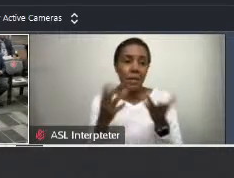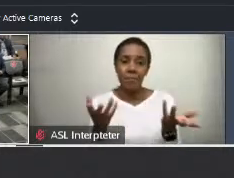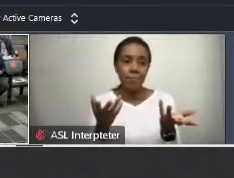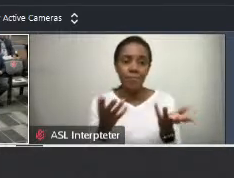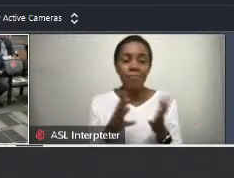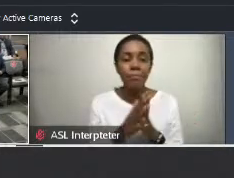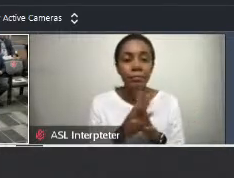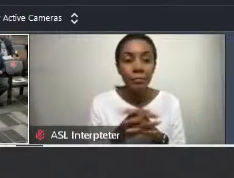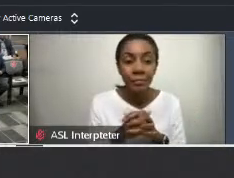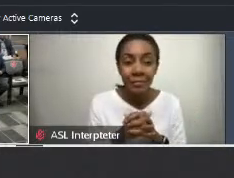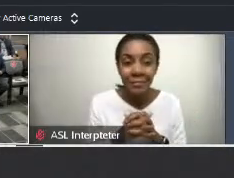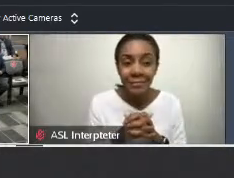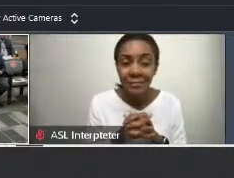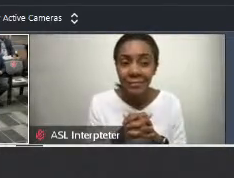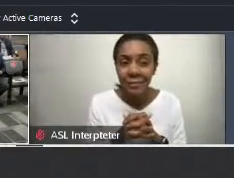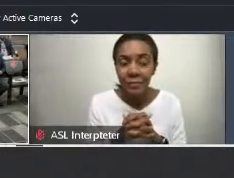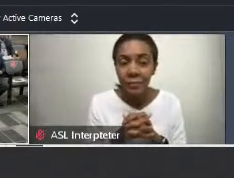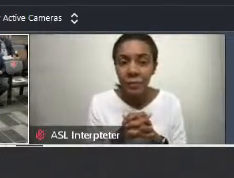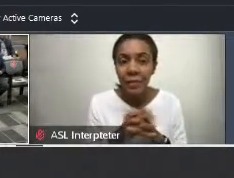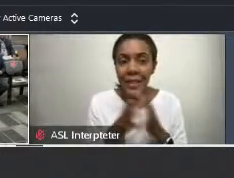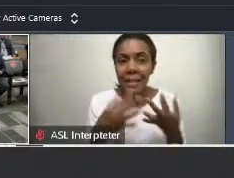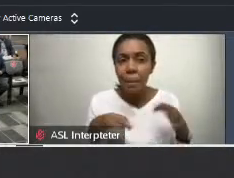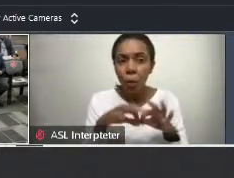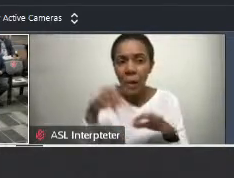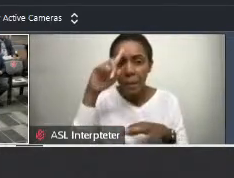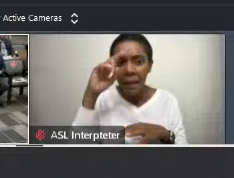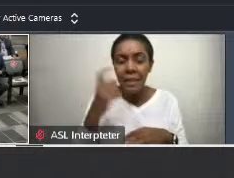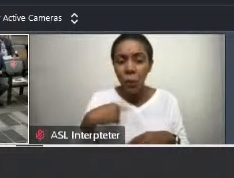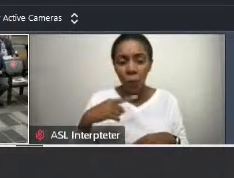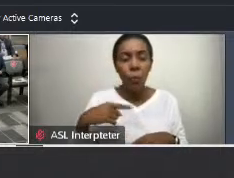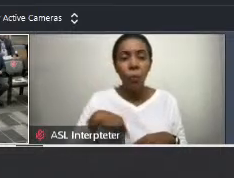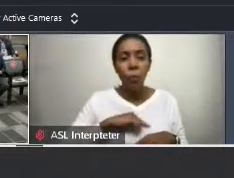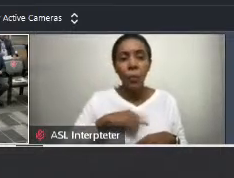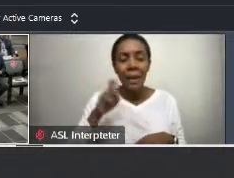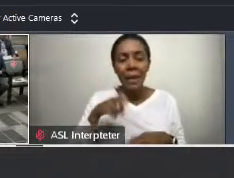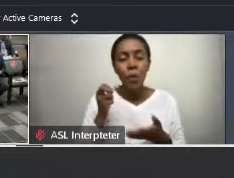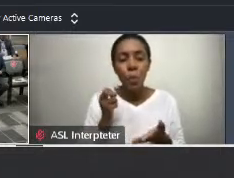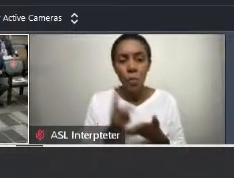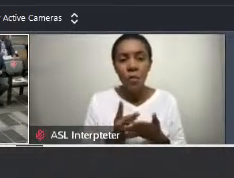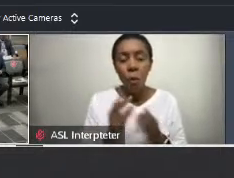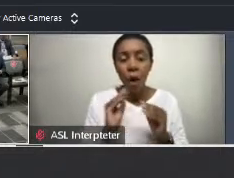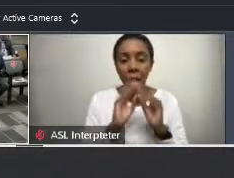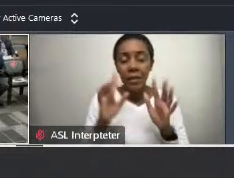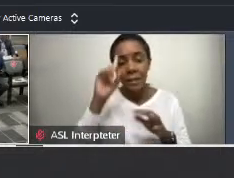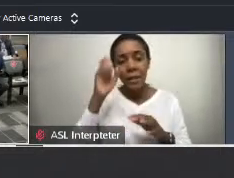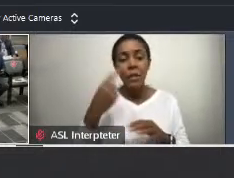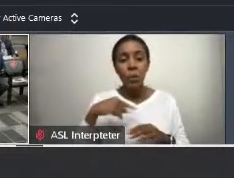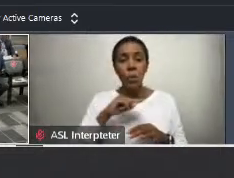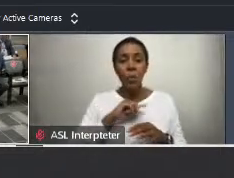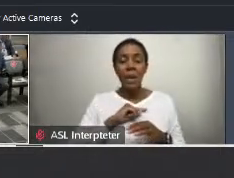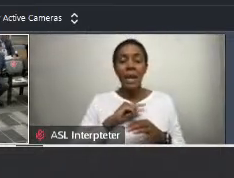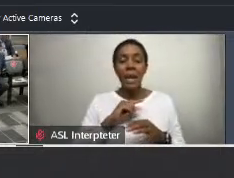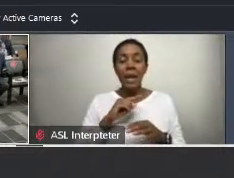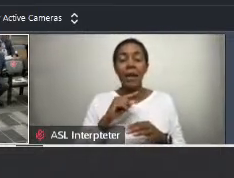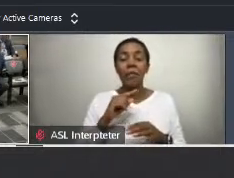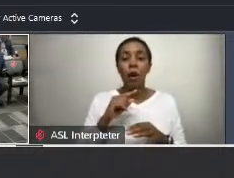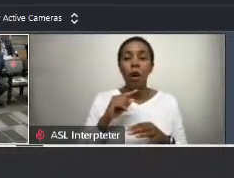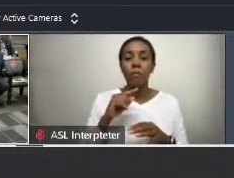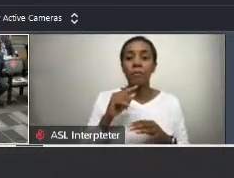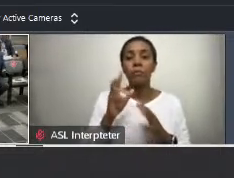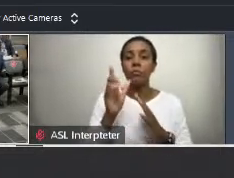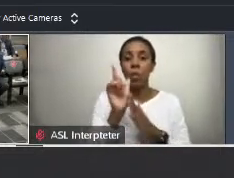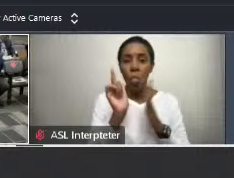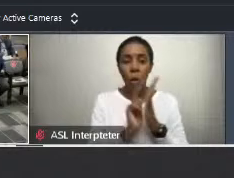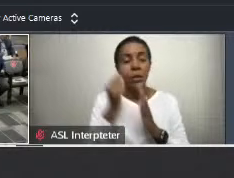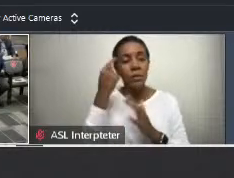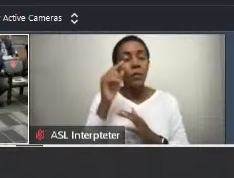and approved, which is important because we need their approval, obviously, because we are mandated the sewer use. And then we